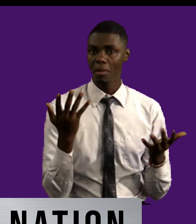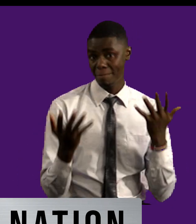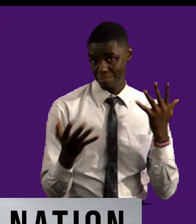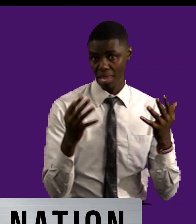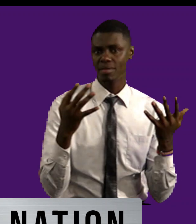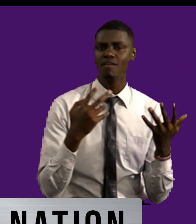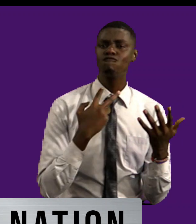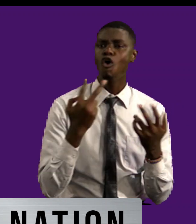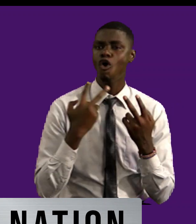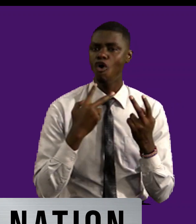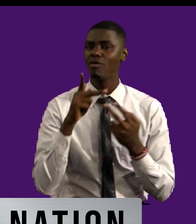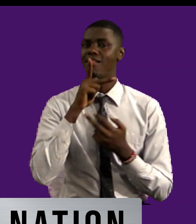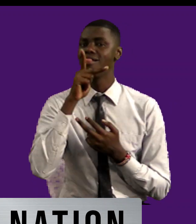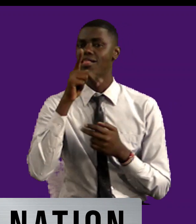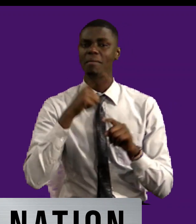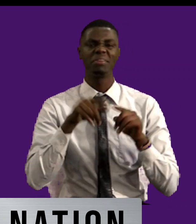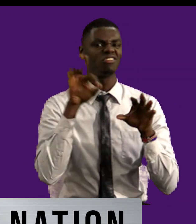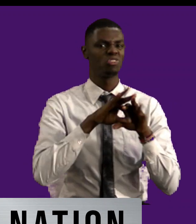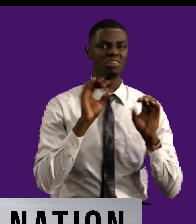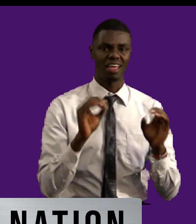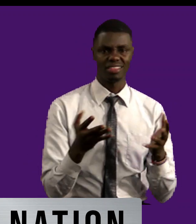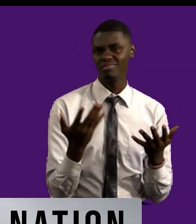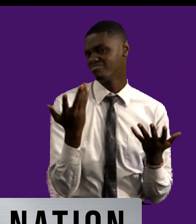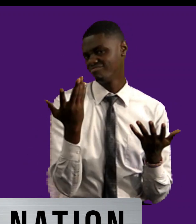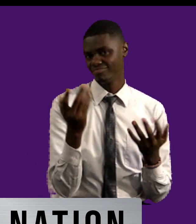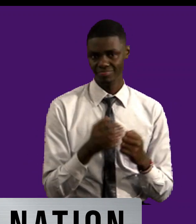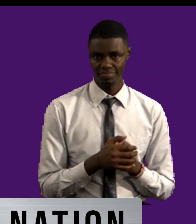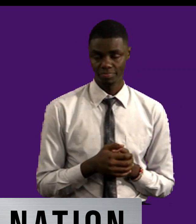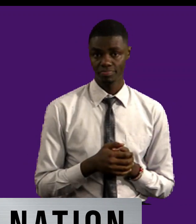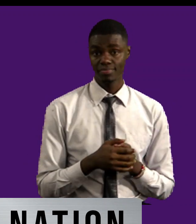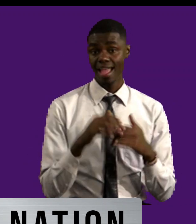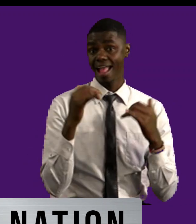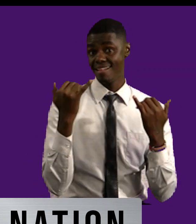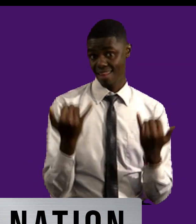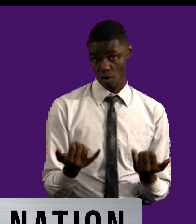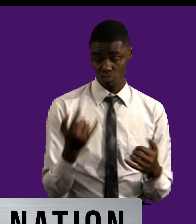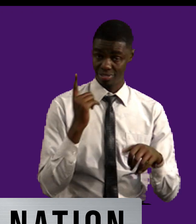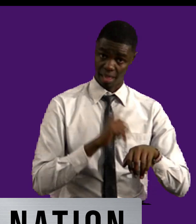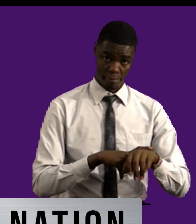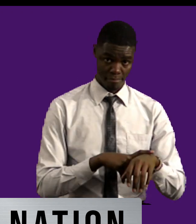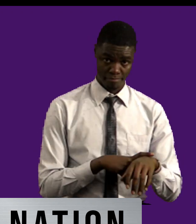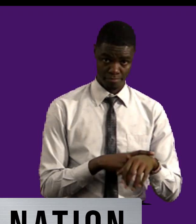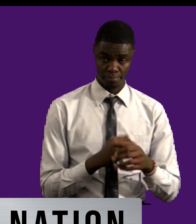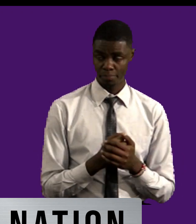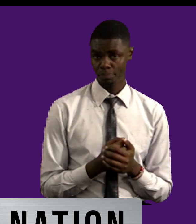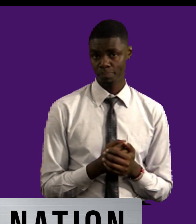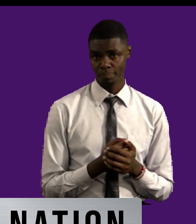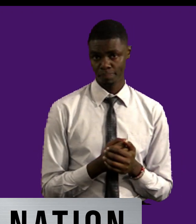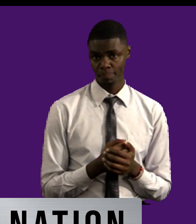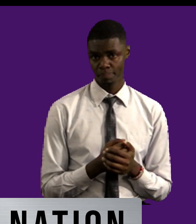be vocal, but they don't vote. It has come to a time that